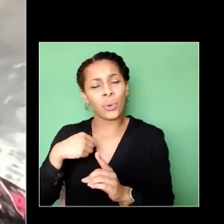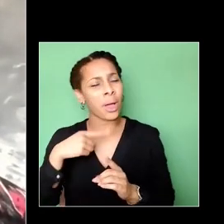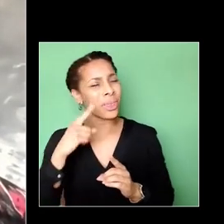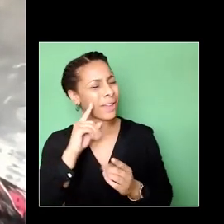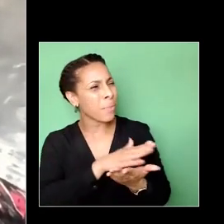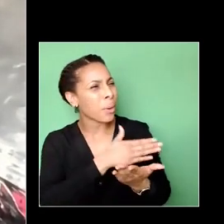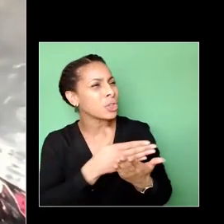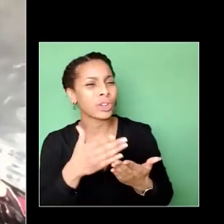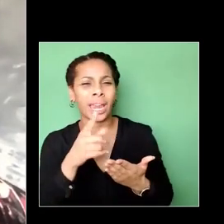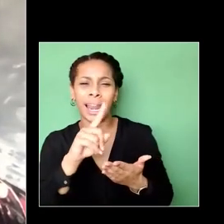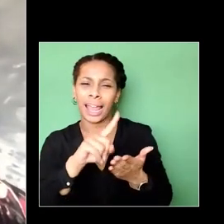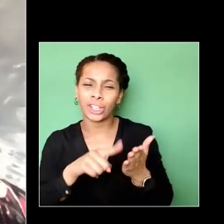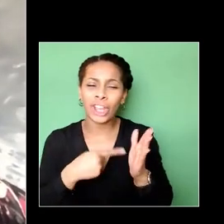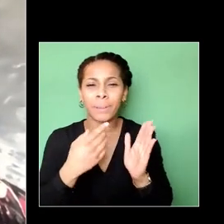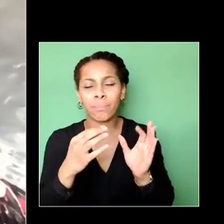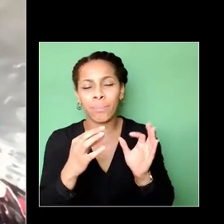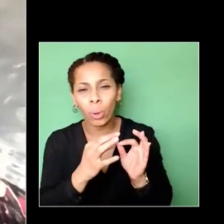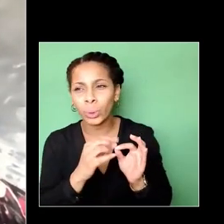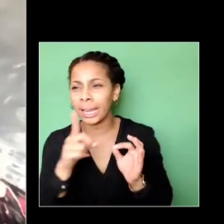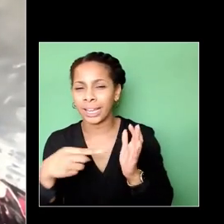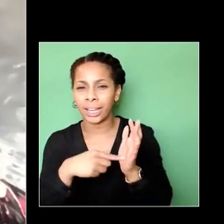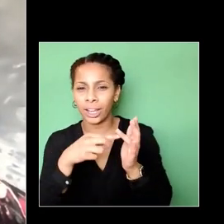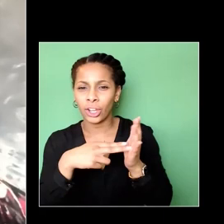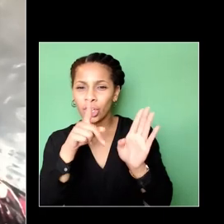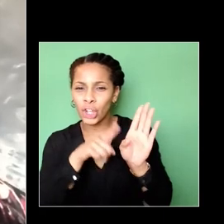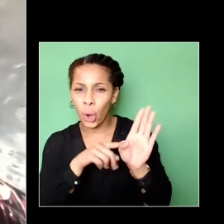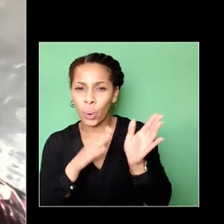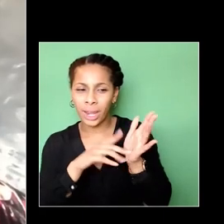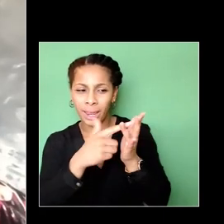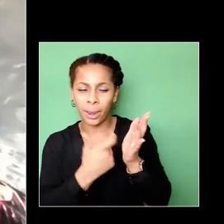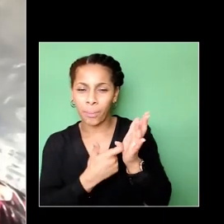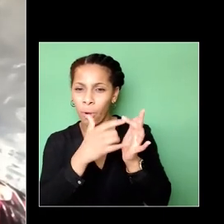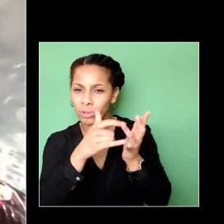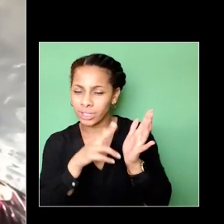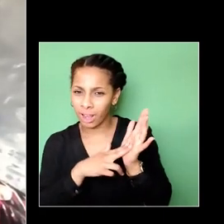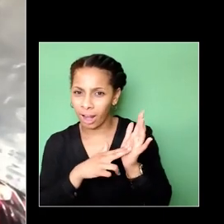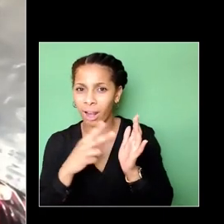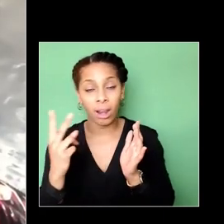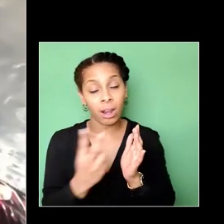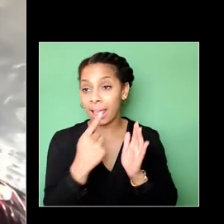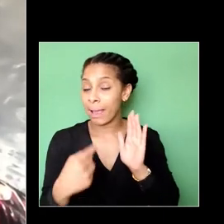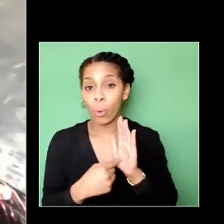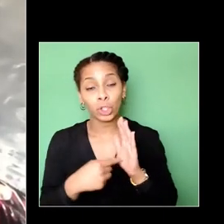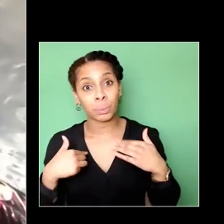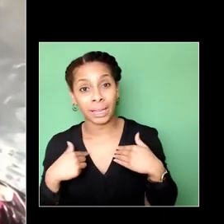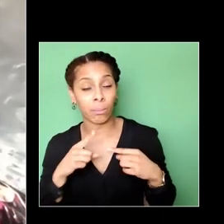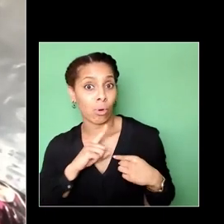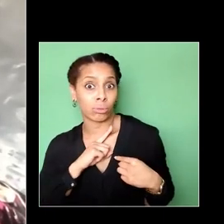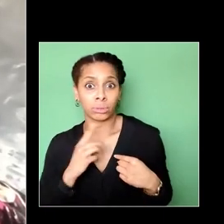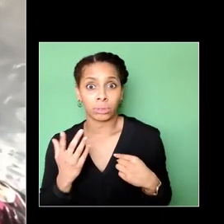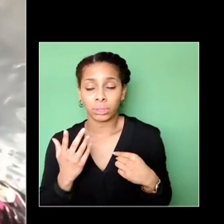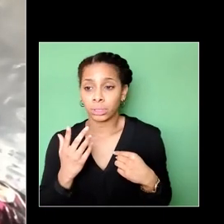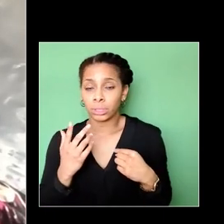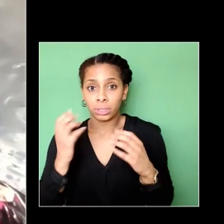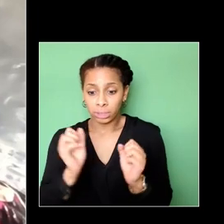Morrison as really important to me because of that. There was always this truth, and yet the